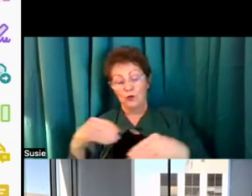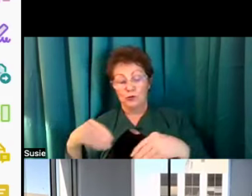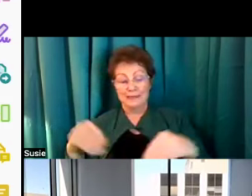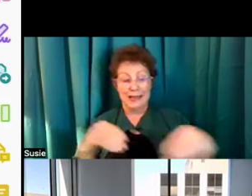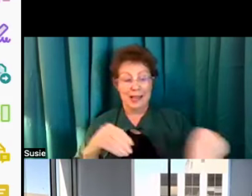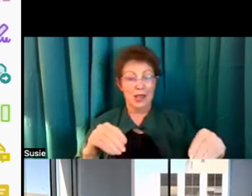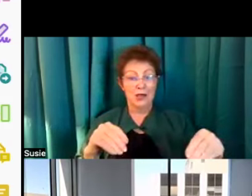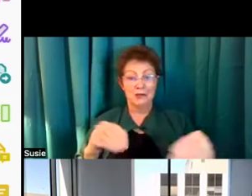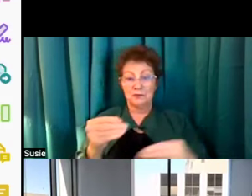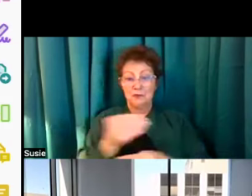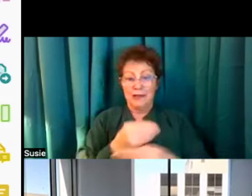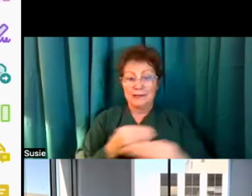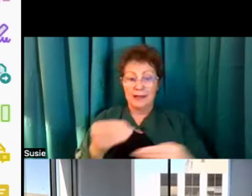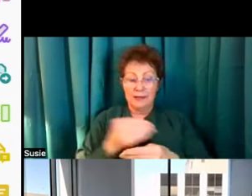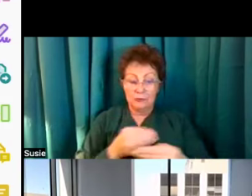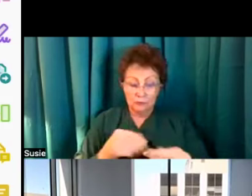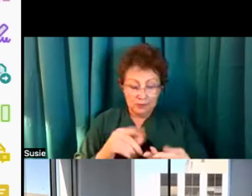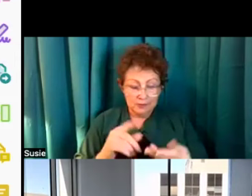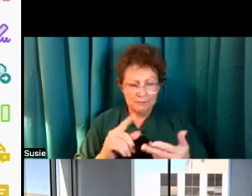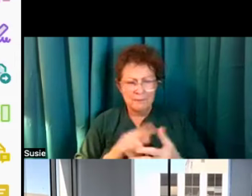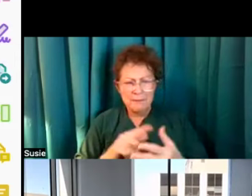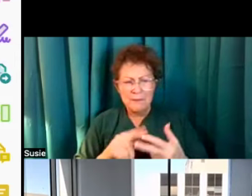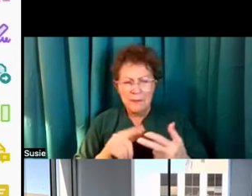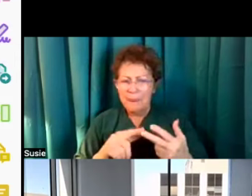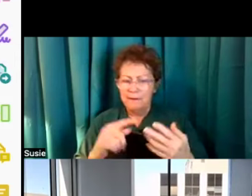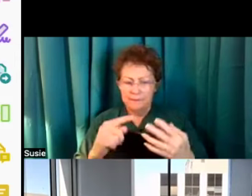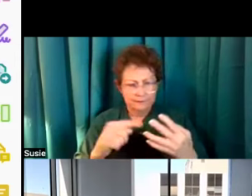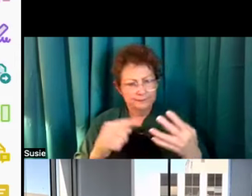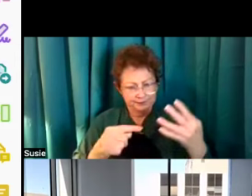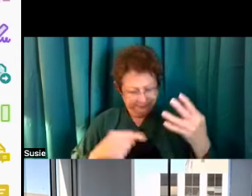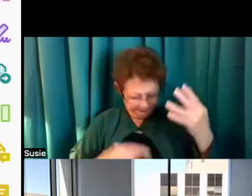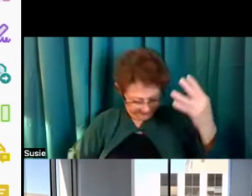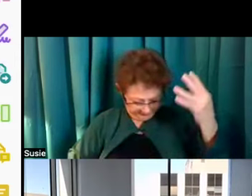transactions. There's kind of a litany of different